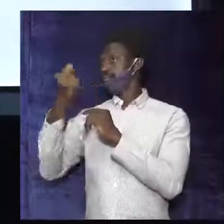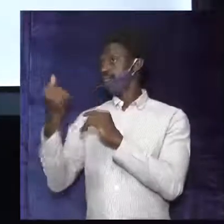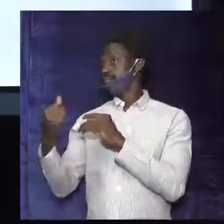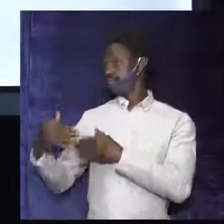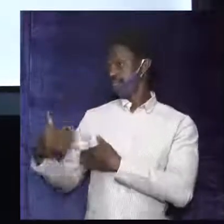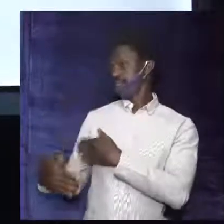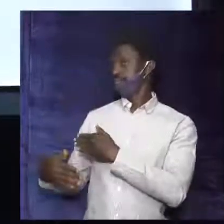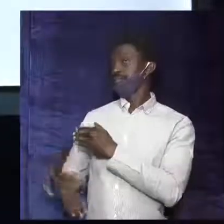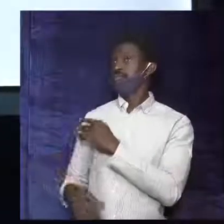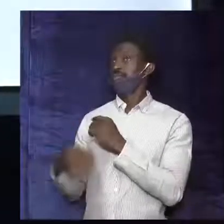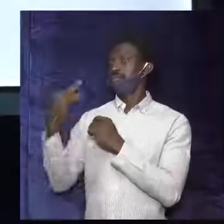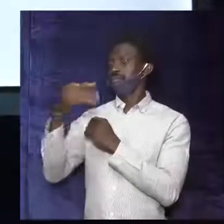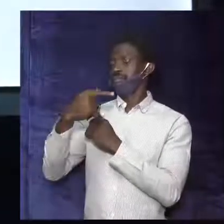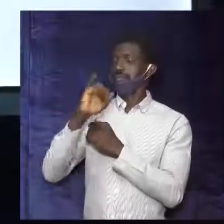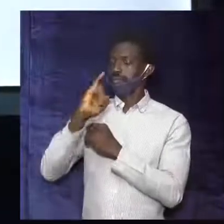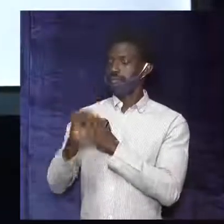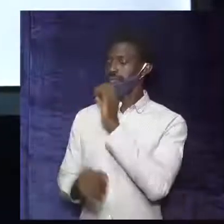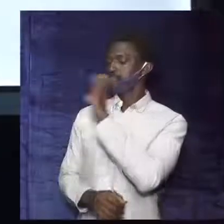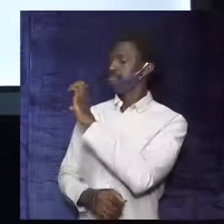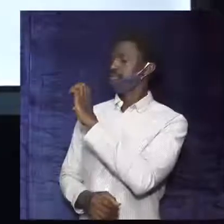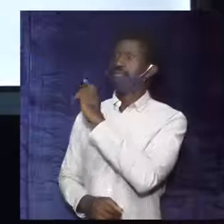that is vertically opposite to G.